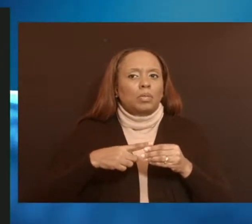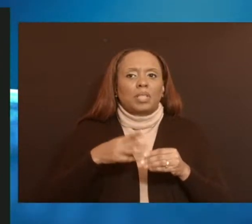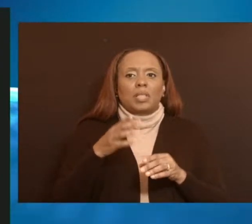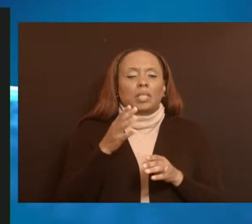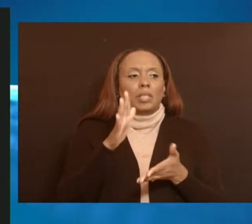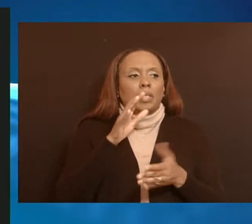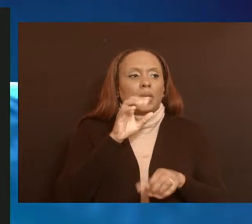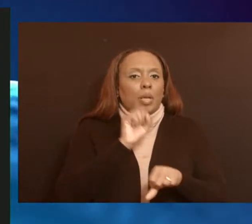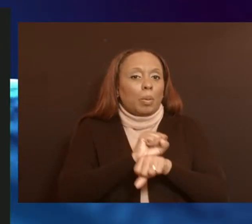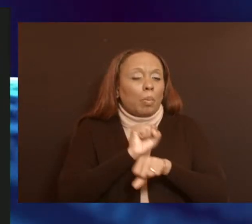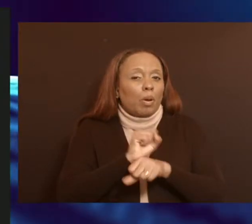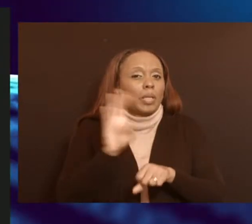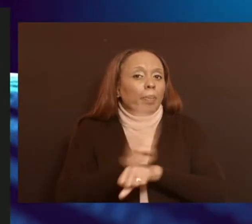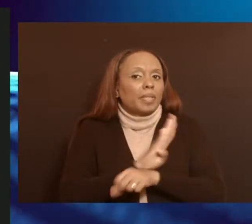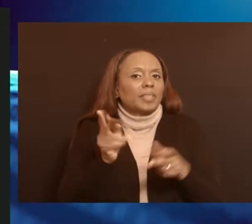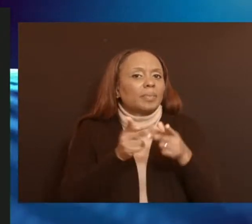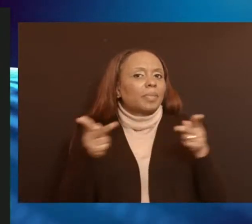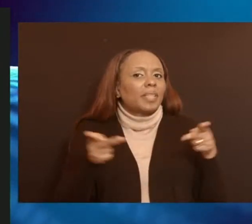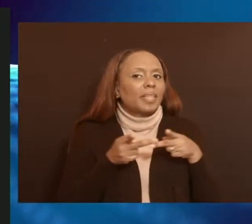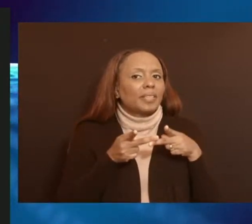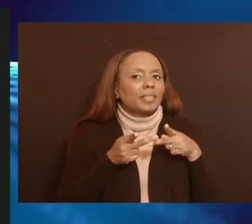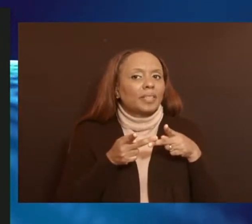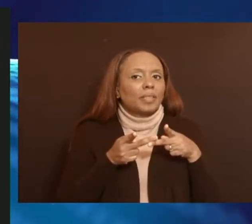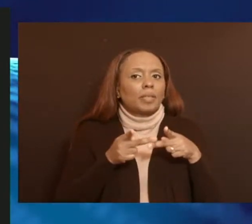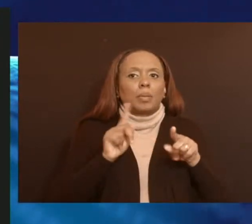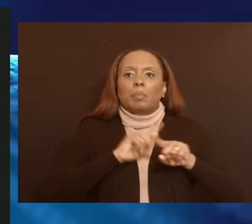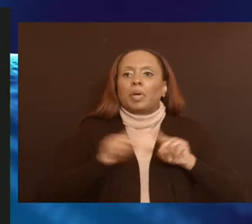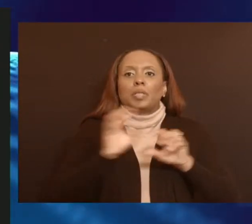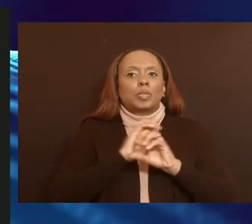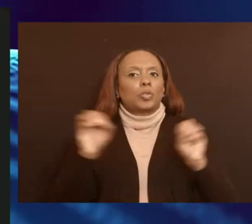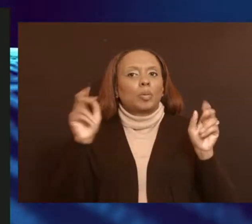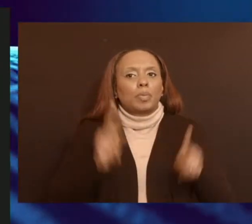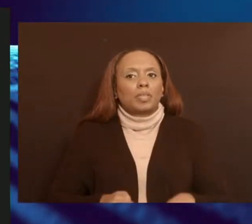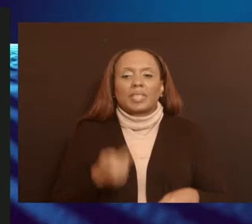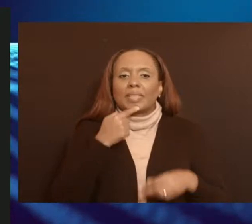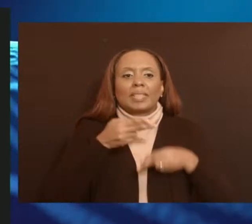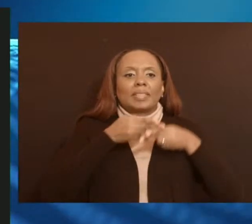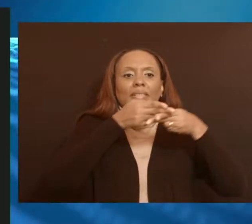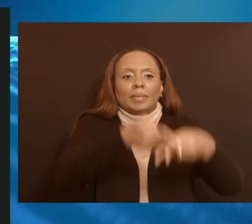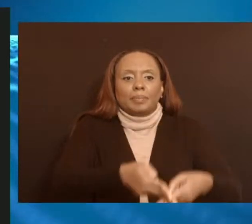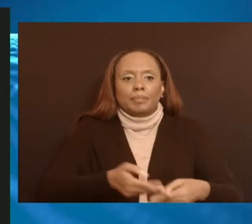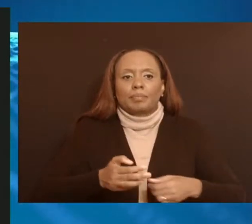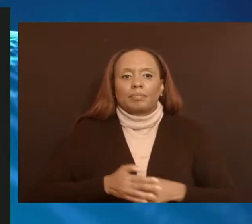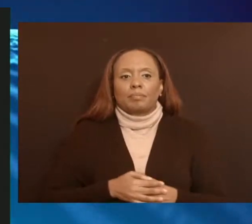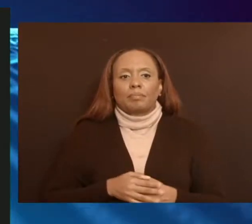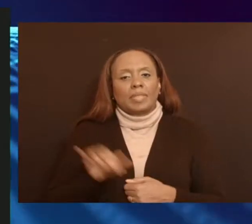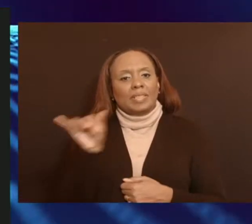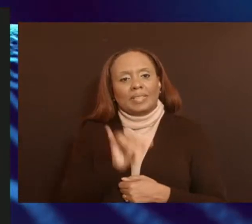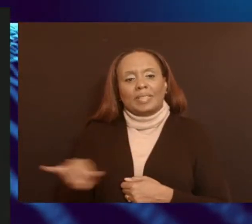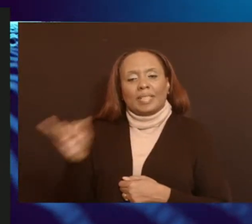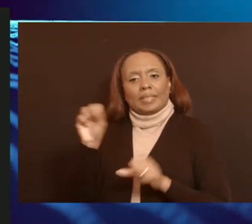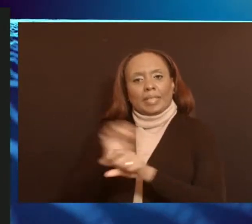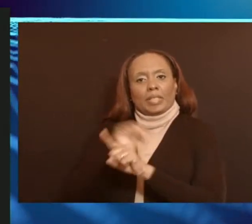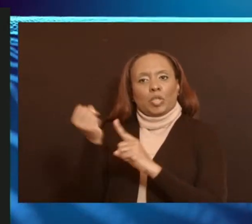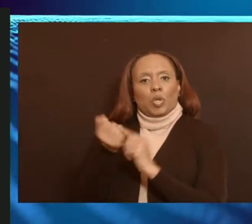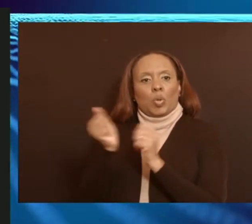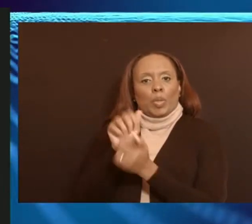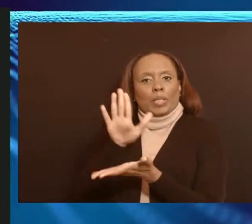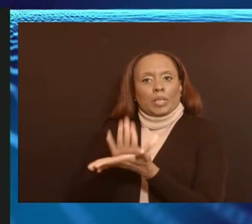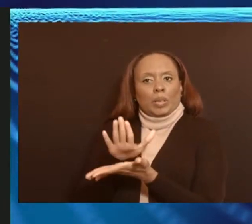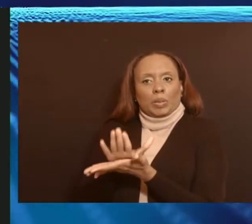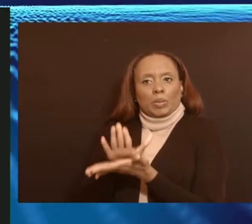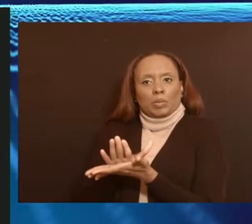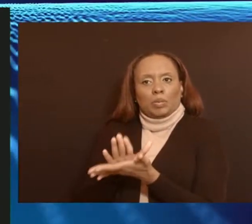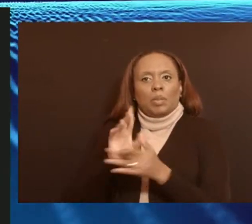that was named in the media, but no one named it. And again, it's the same situation with the schools. Nobody came forward and said the schools. The